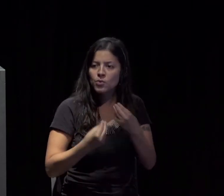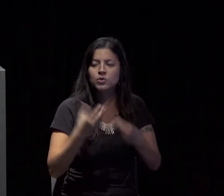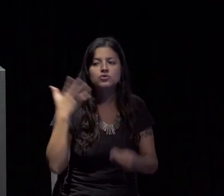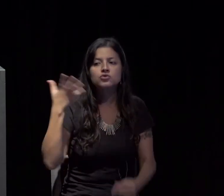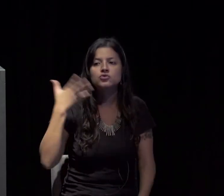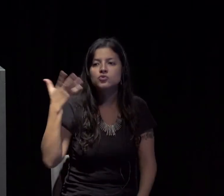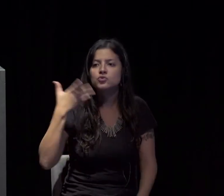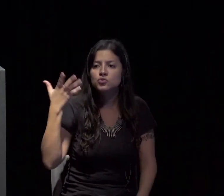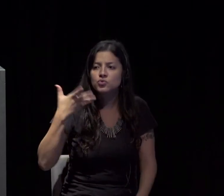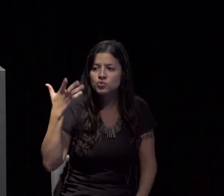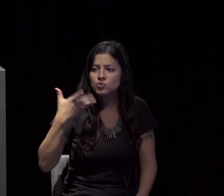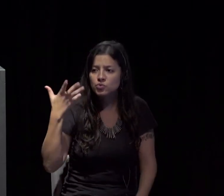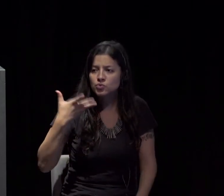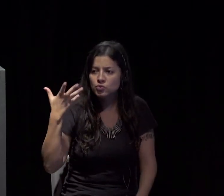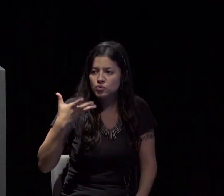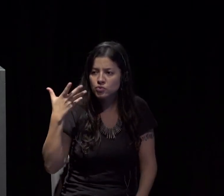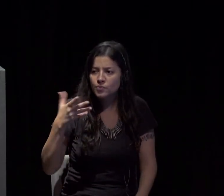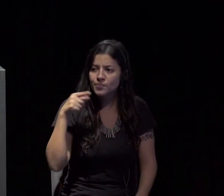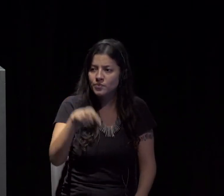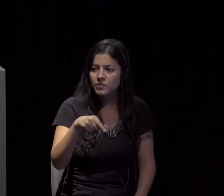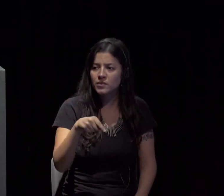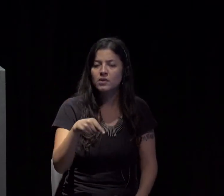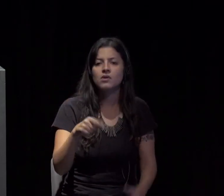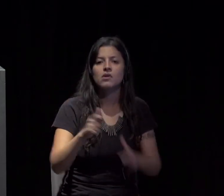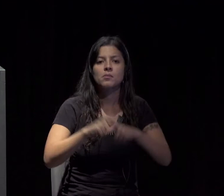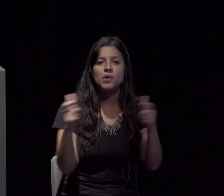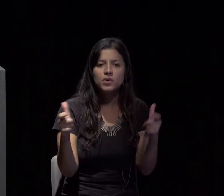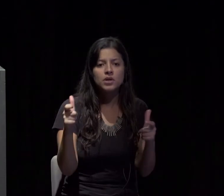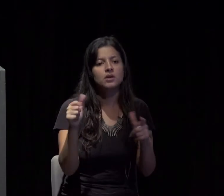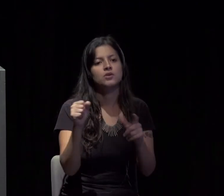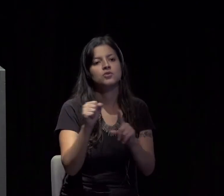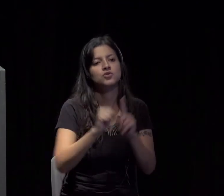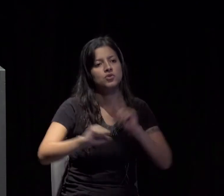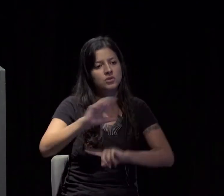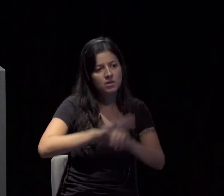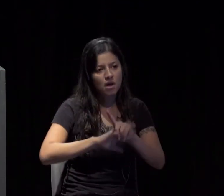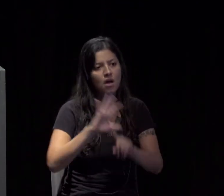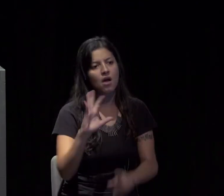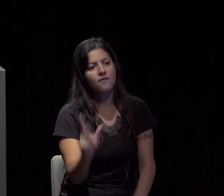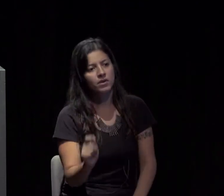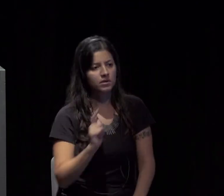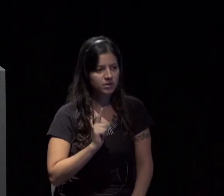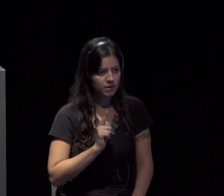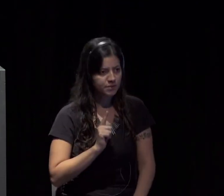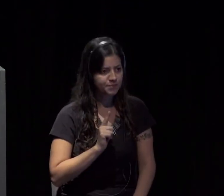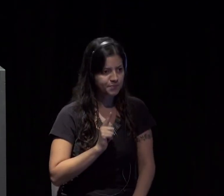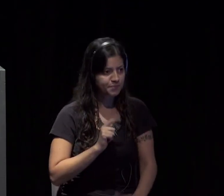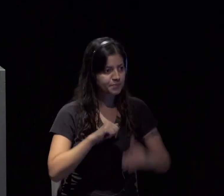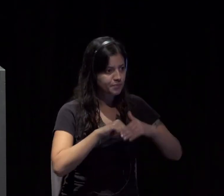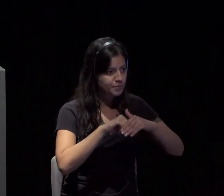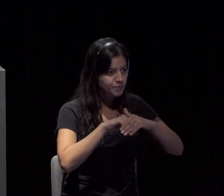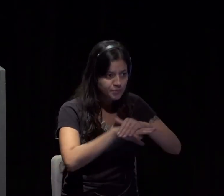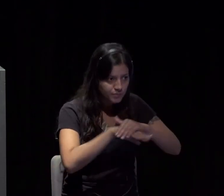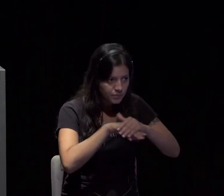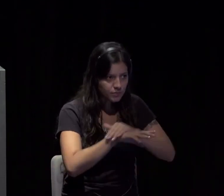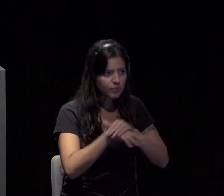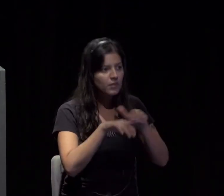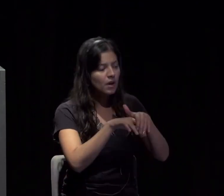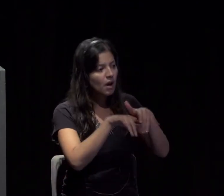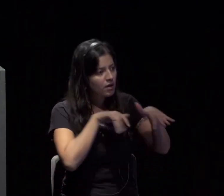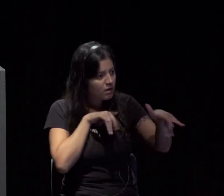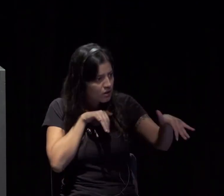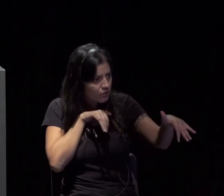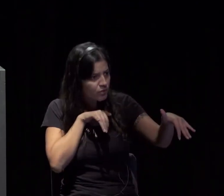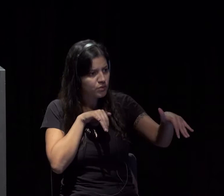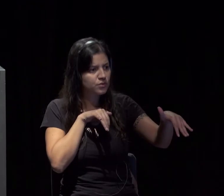African societies. Oral archiving of the past makes revision imperative. For each time the past